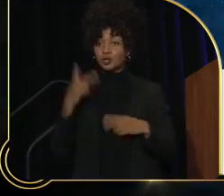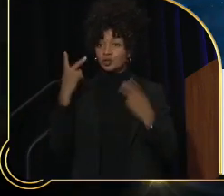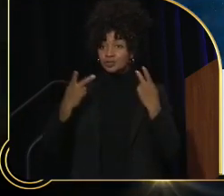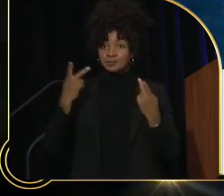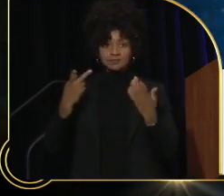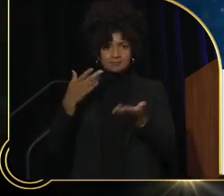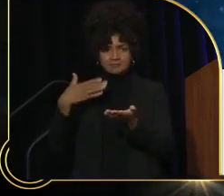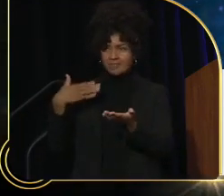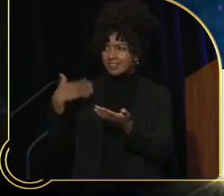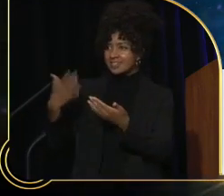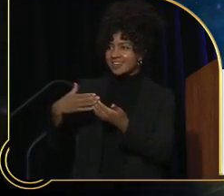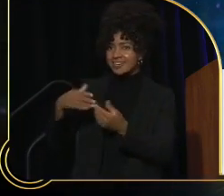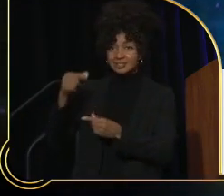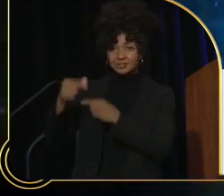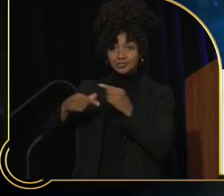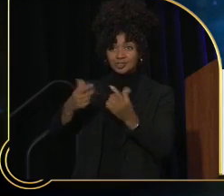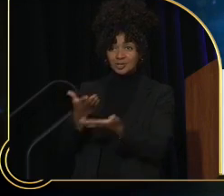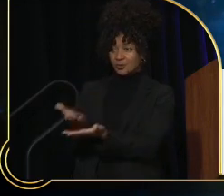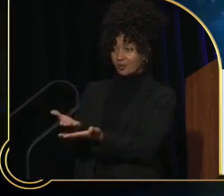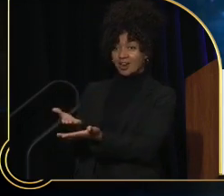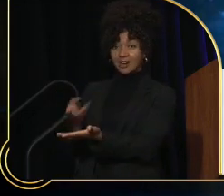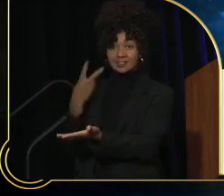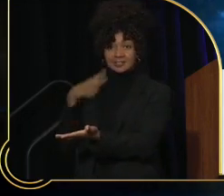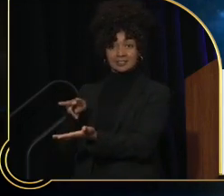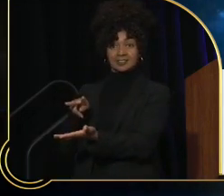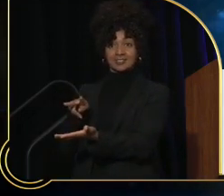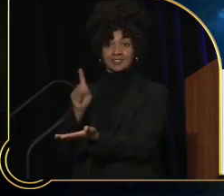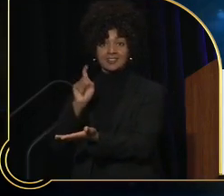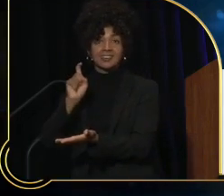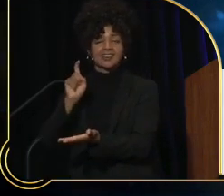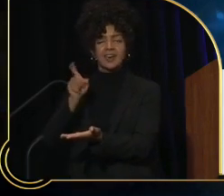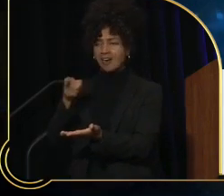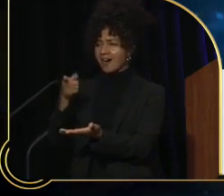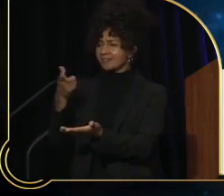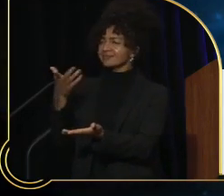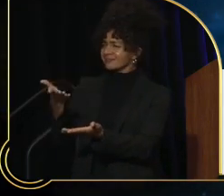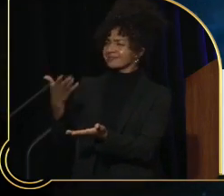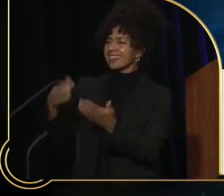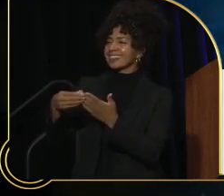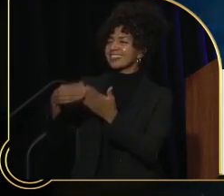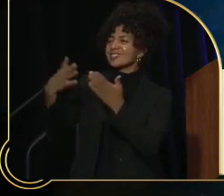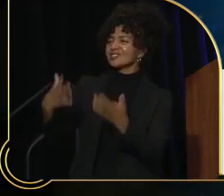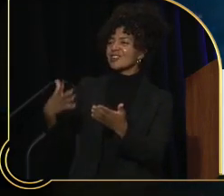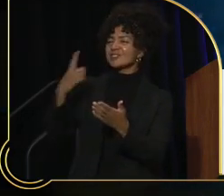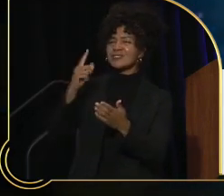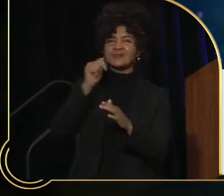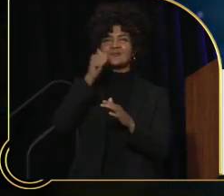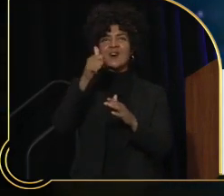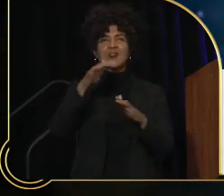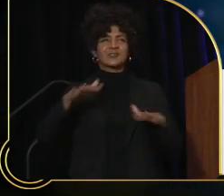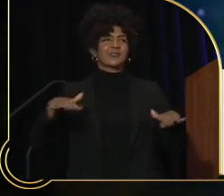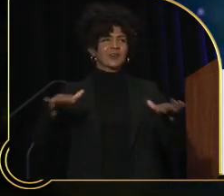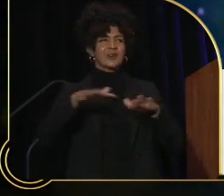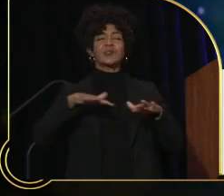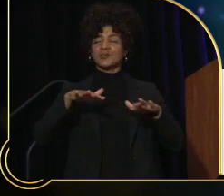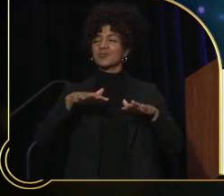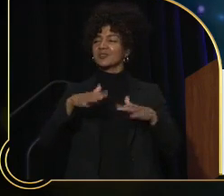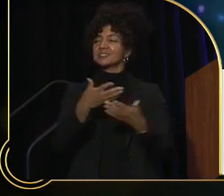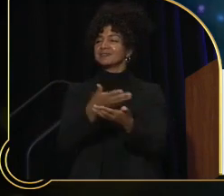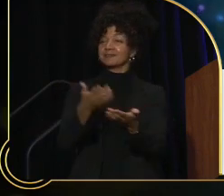you heard about the next generation? You are the leaders of